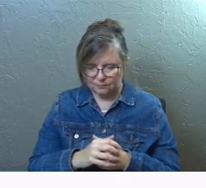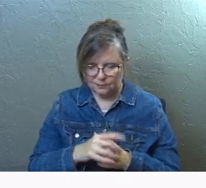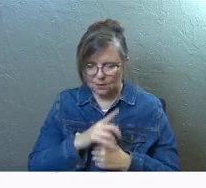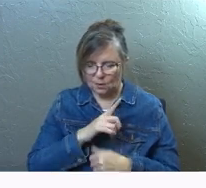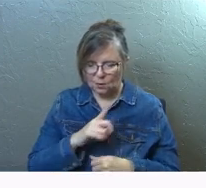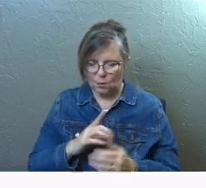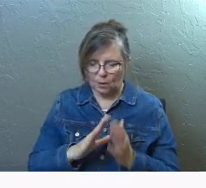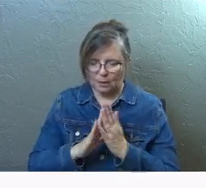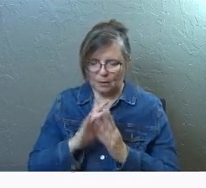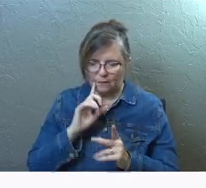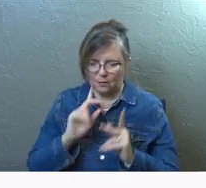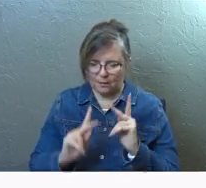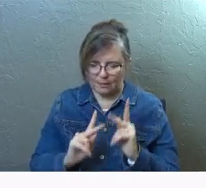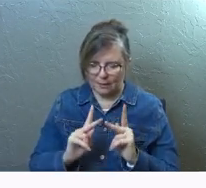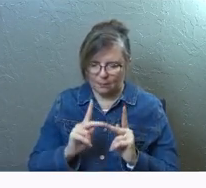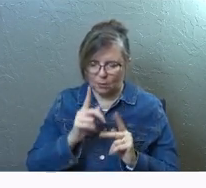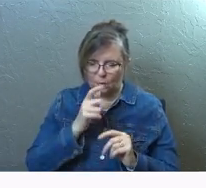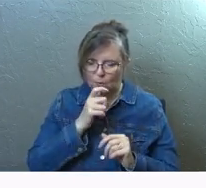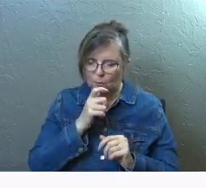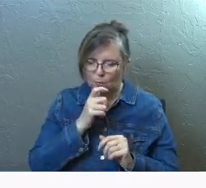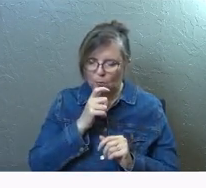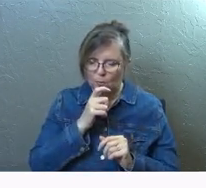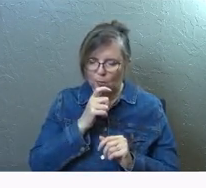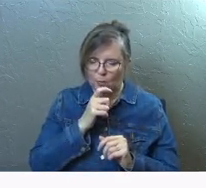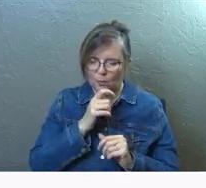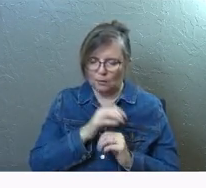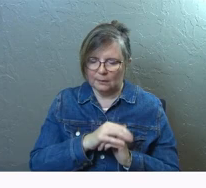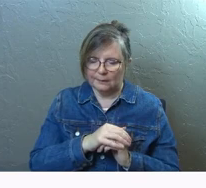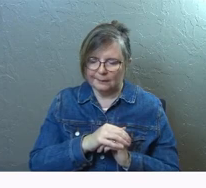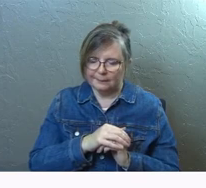So Lord, I want to pray for the people, God, who've